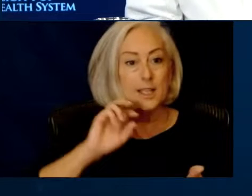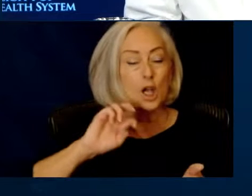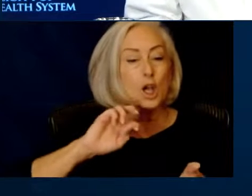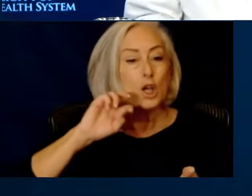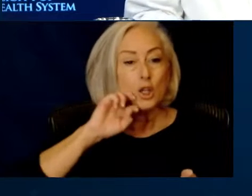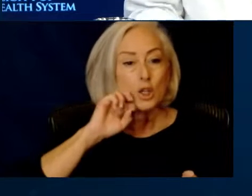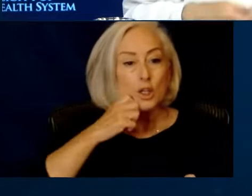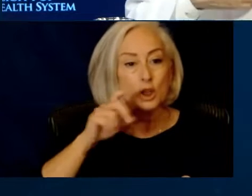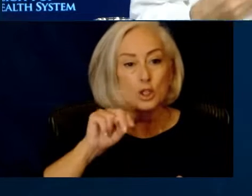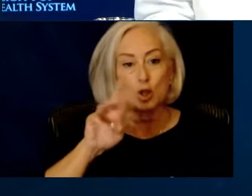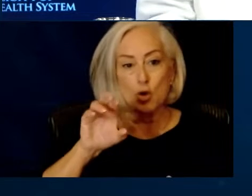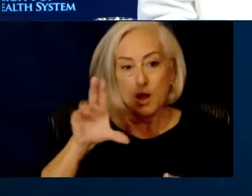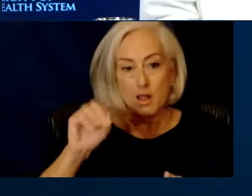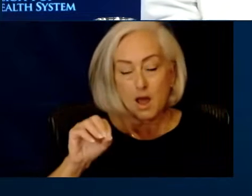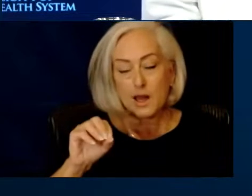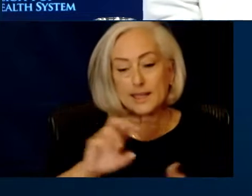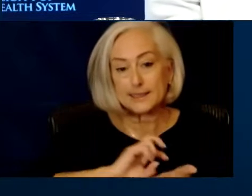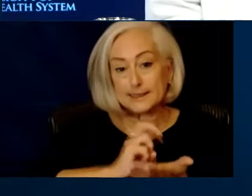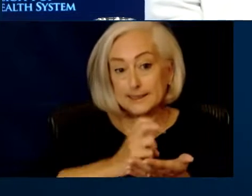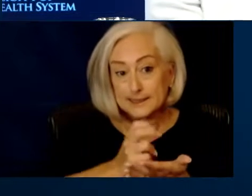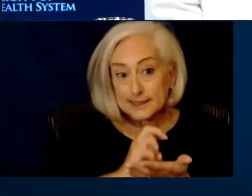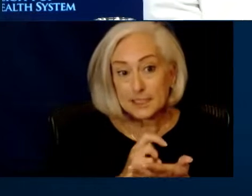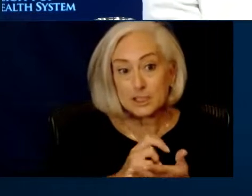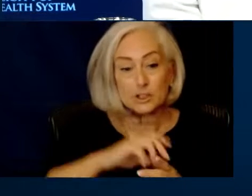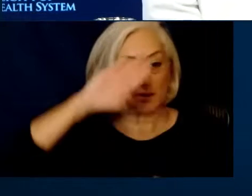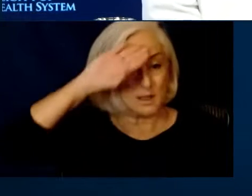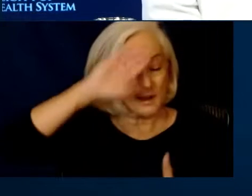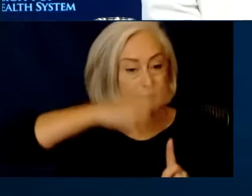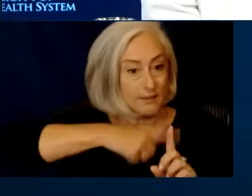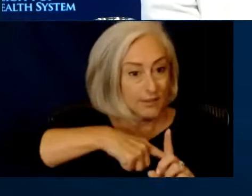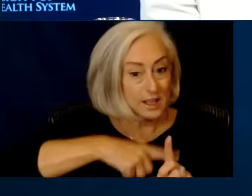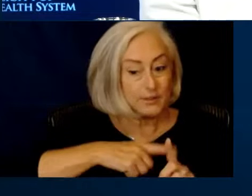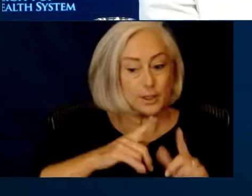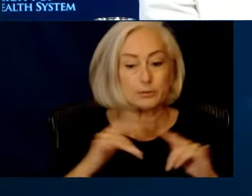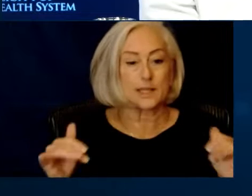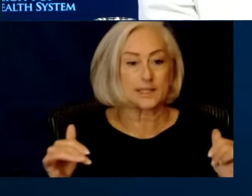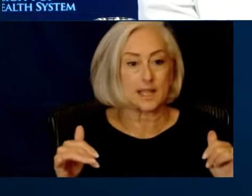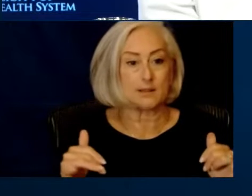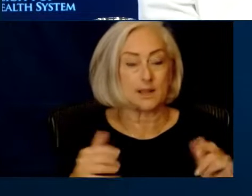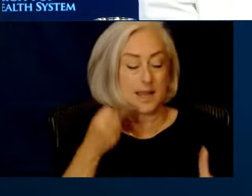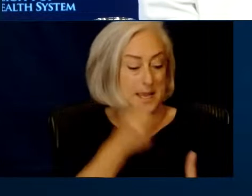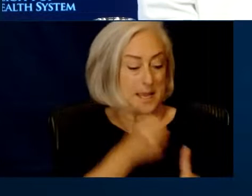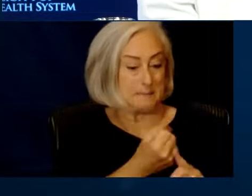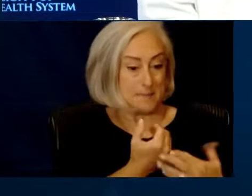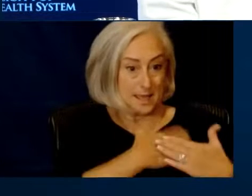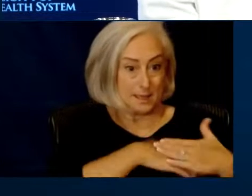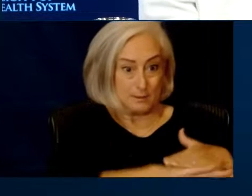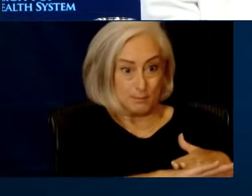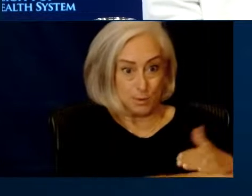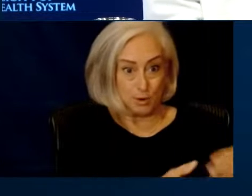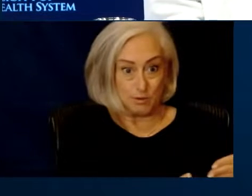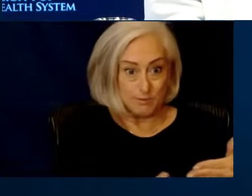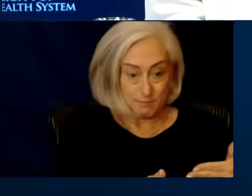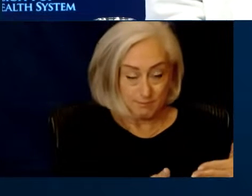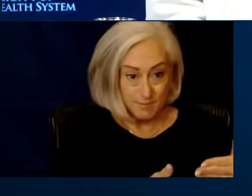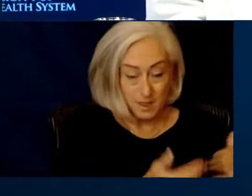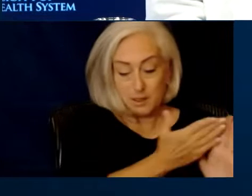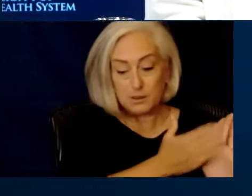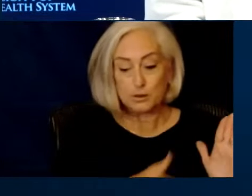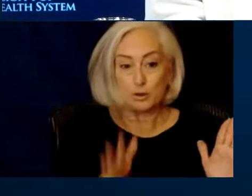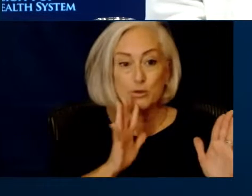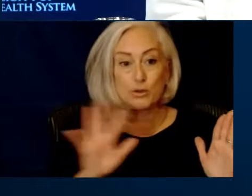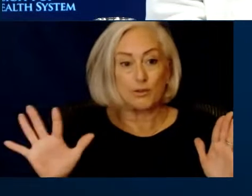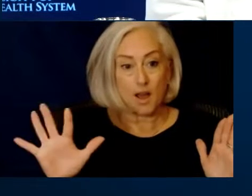meningitis, fevers. It impacts children ranging in age from newborn to 5 years. The CDC isn't saying which states have the infections, but they are